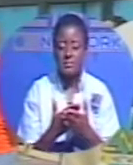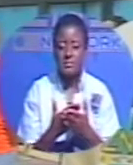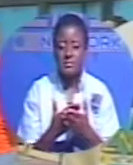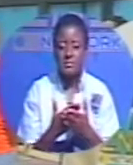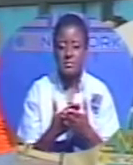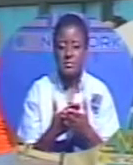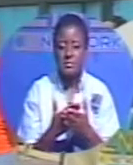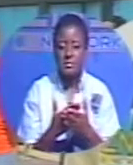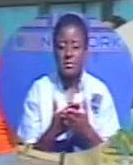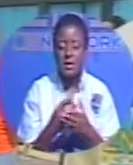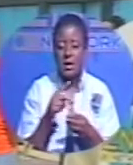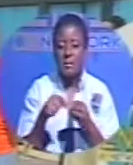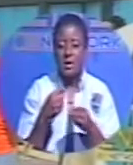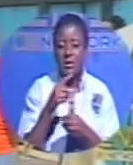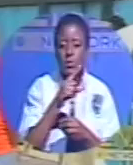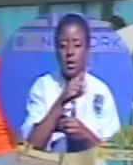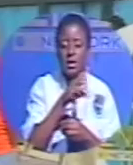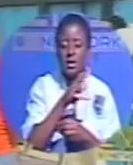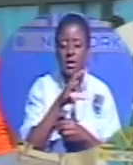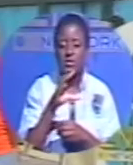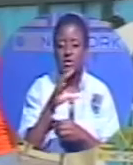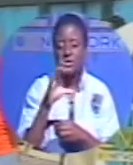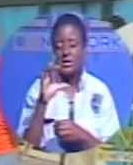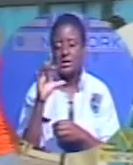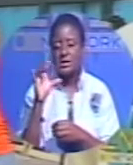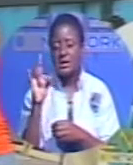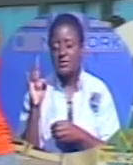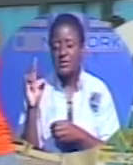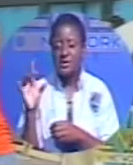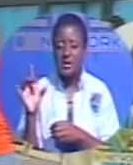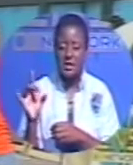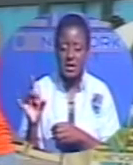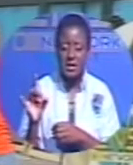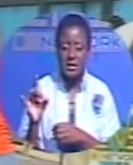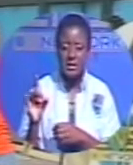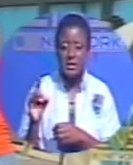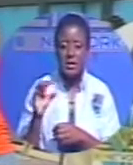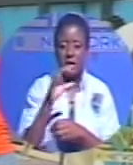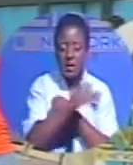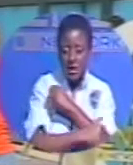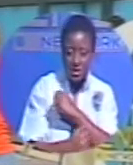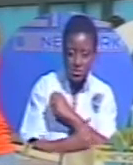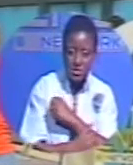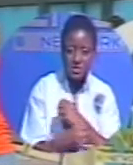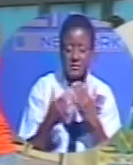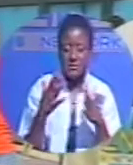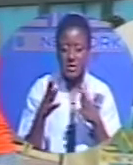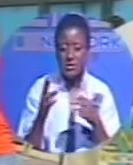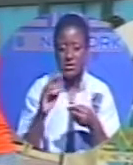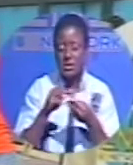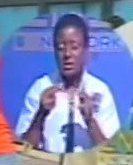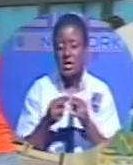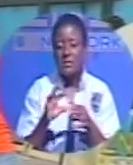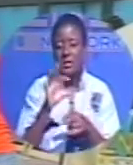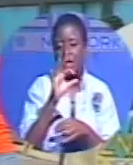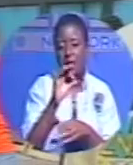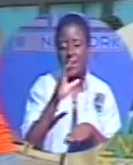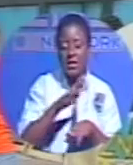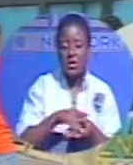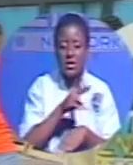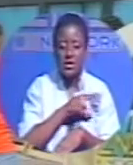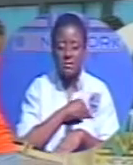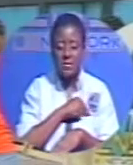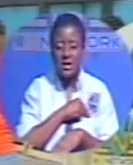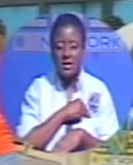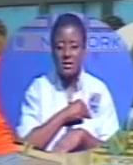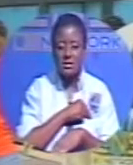there were about 178, 179 countries and finishing number 9 on the medal stand. And if you look at the countries that finished ahead of us, you